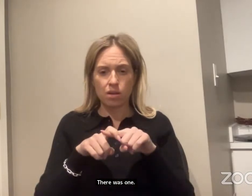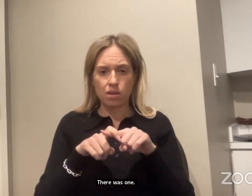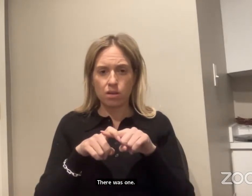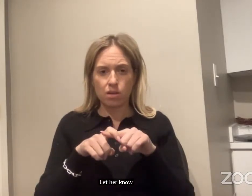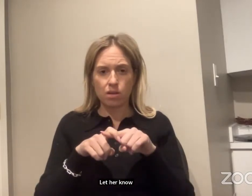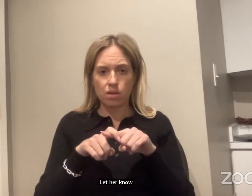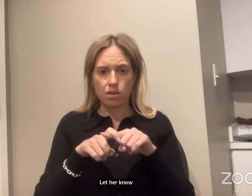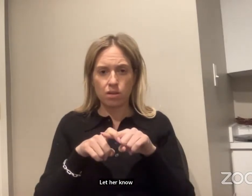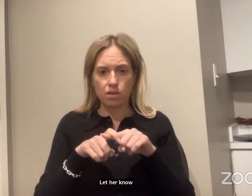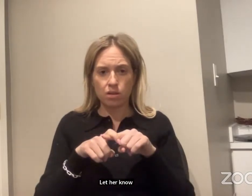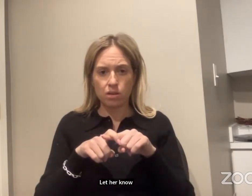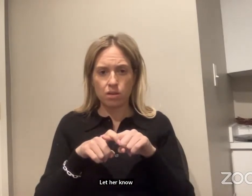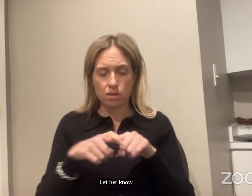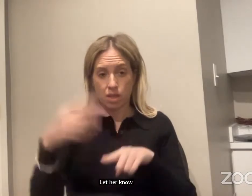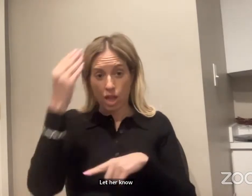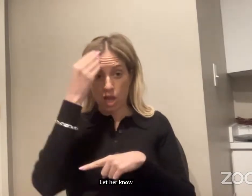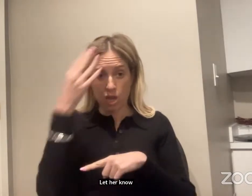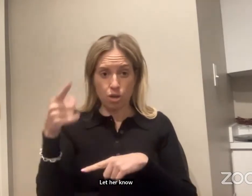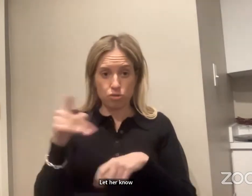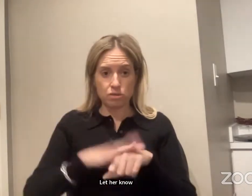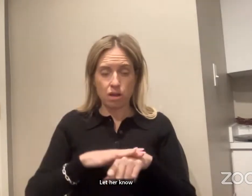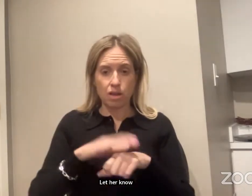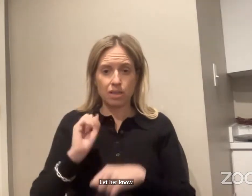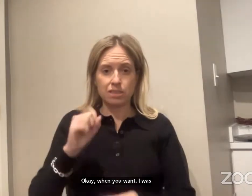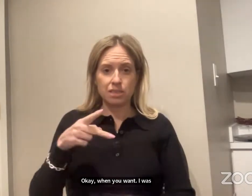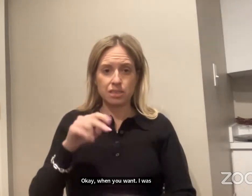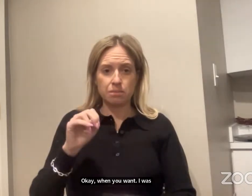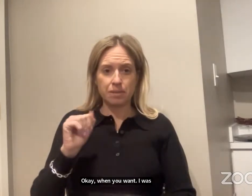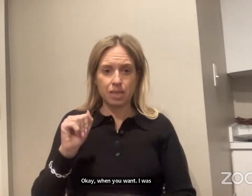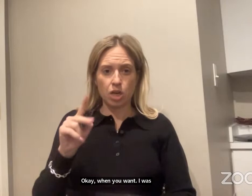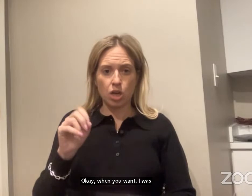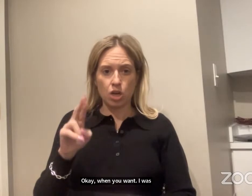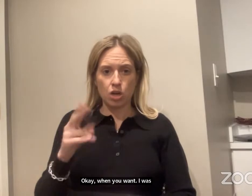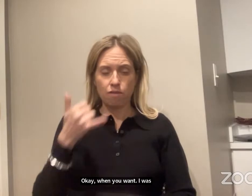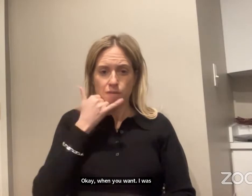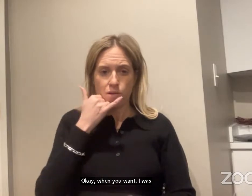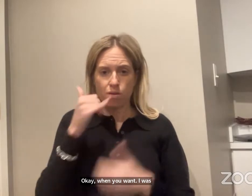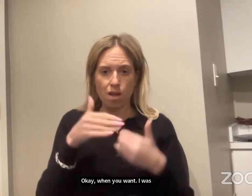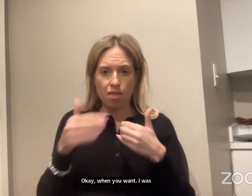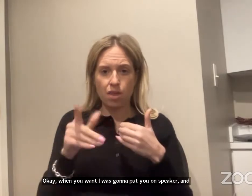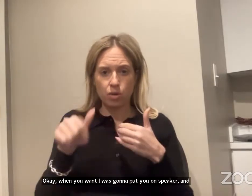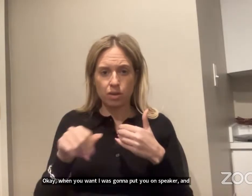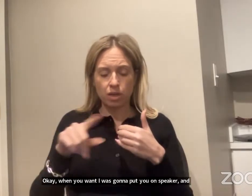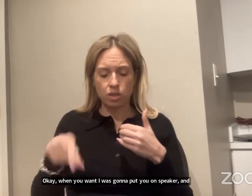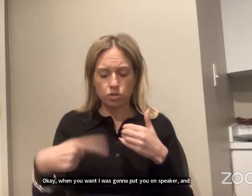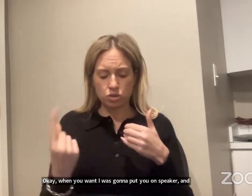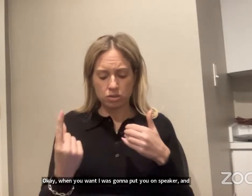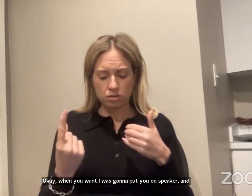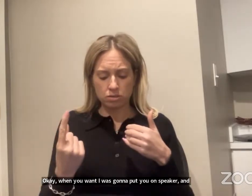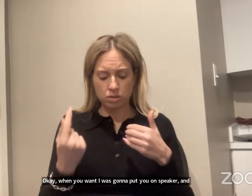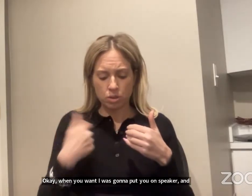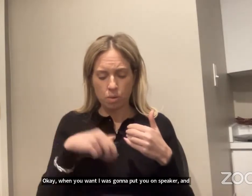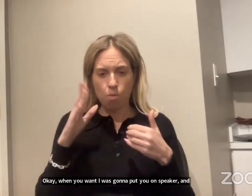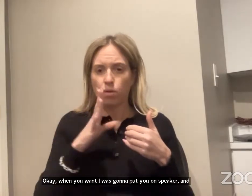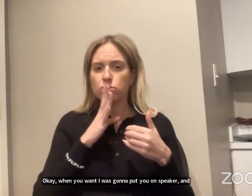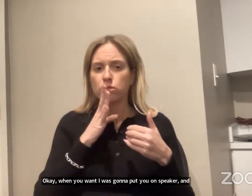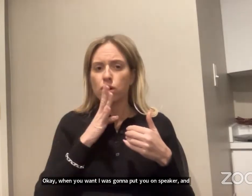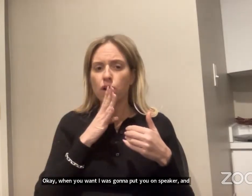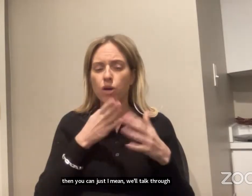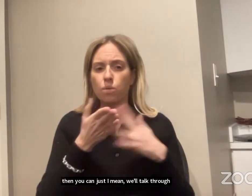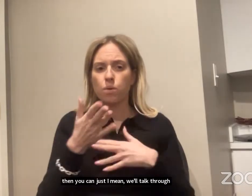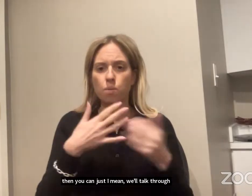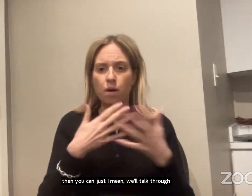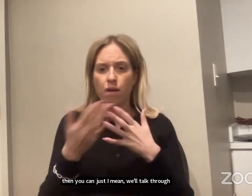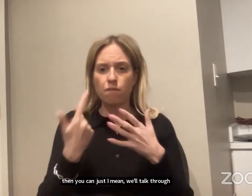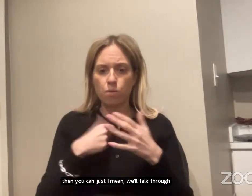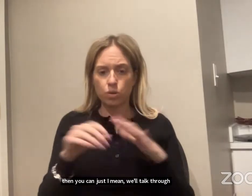her know okay. she's on speaker. Would you want? I was going to put you on speaker, and then you can just. I mean, we'll talk through whatever we're doing if that